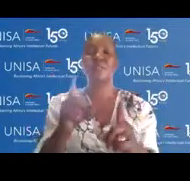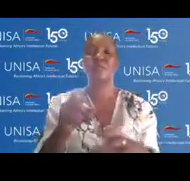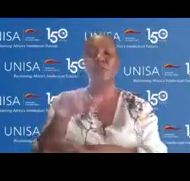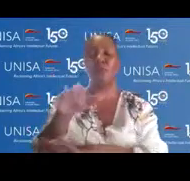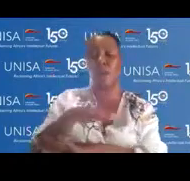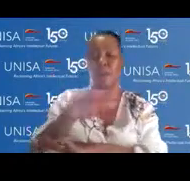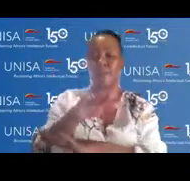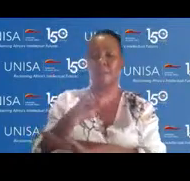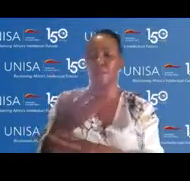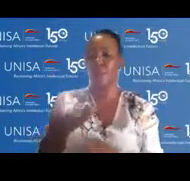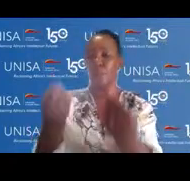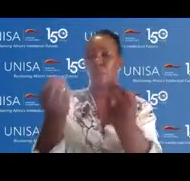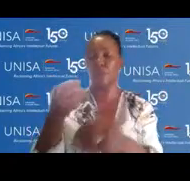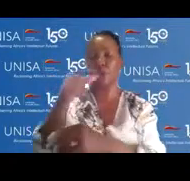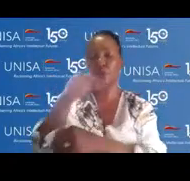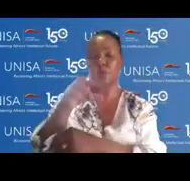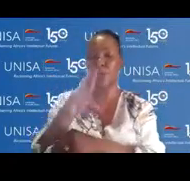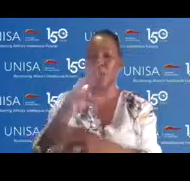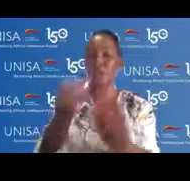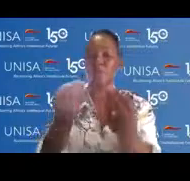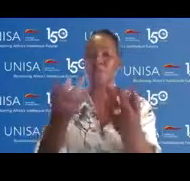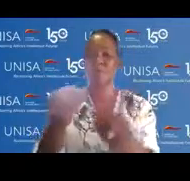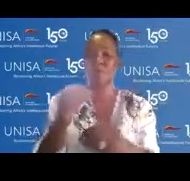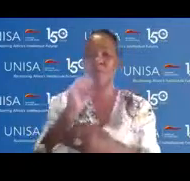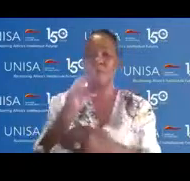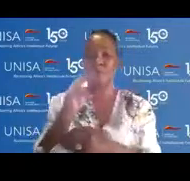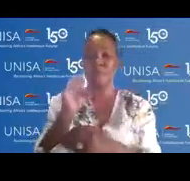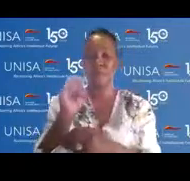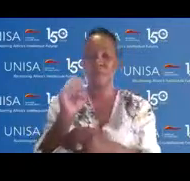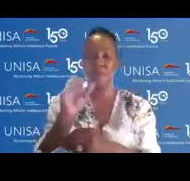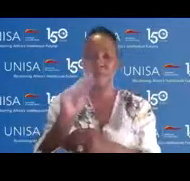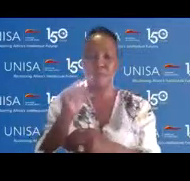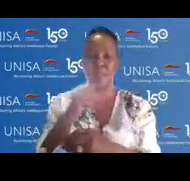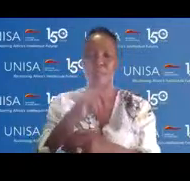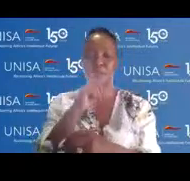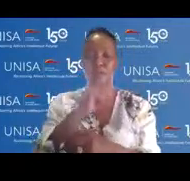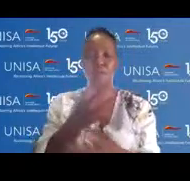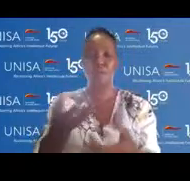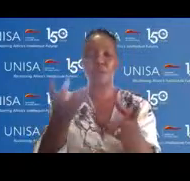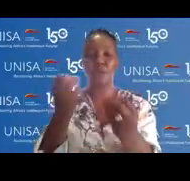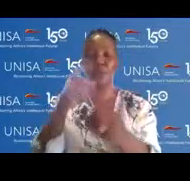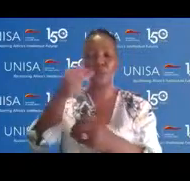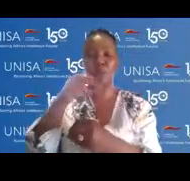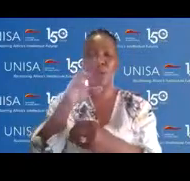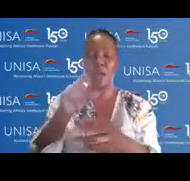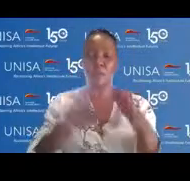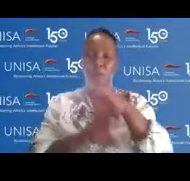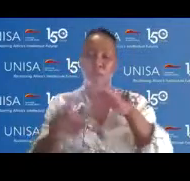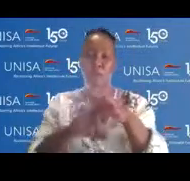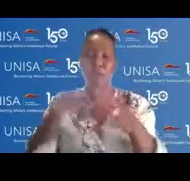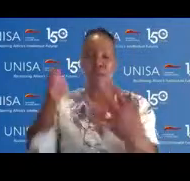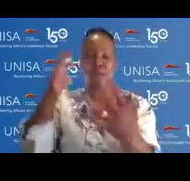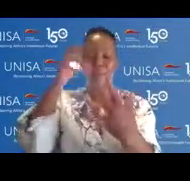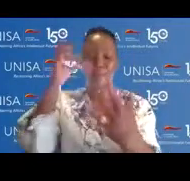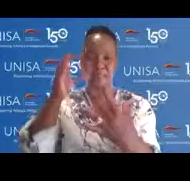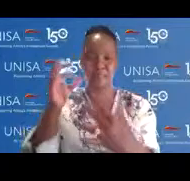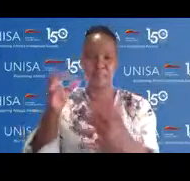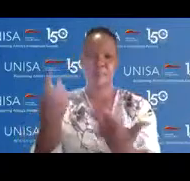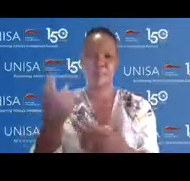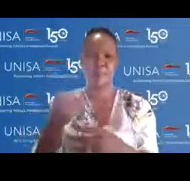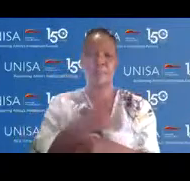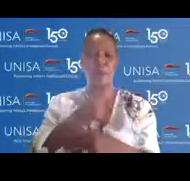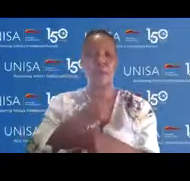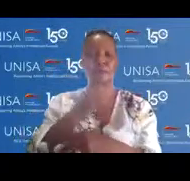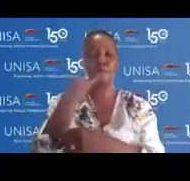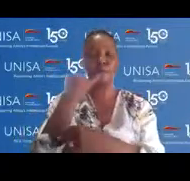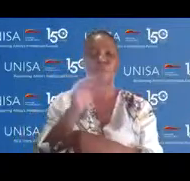Samsung, this is where I can actually find that QR code scanner. So all I'm going to do is I'm going to select it. And then my phone is going to say, okay, where's the